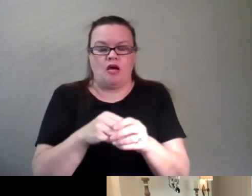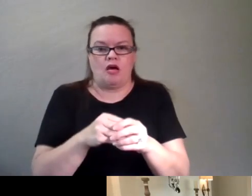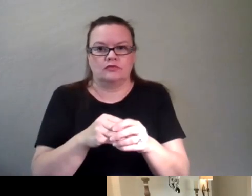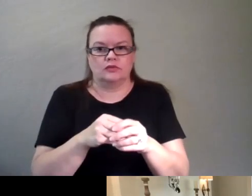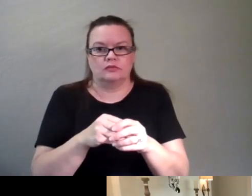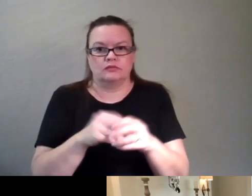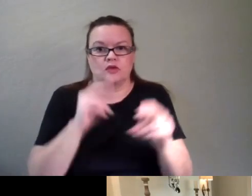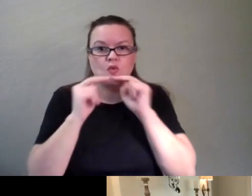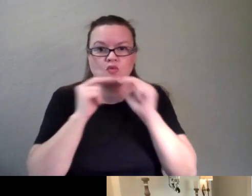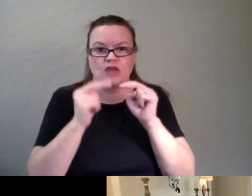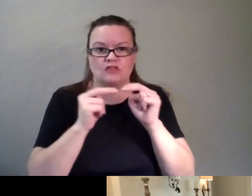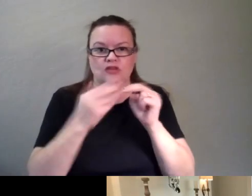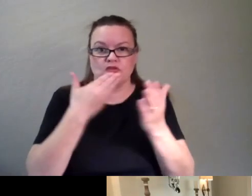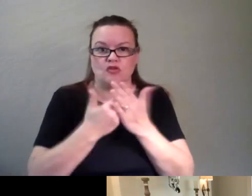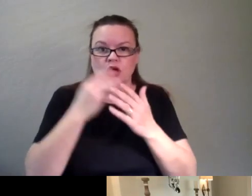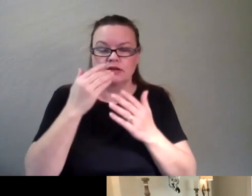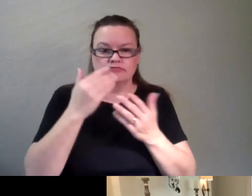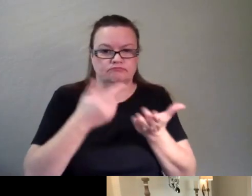I don't know, I don't.